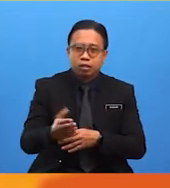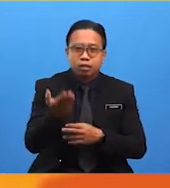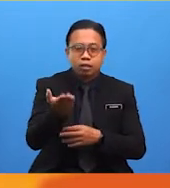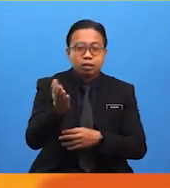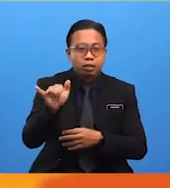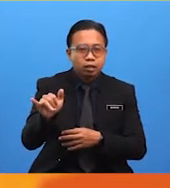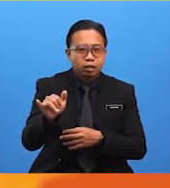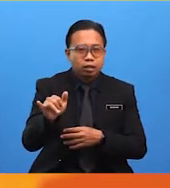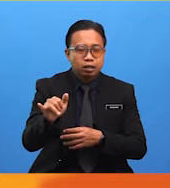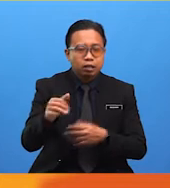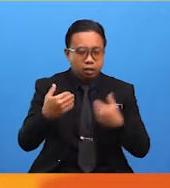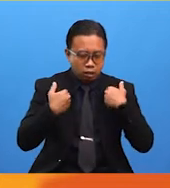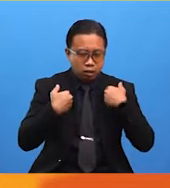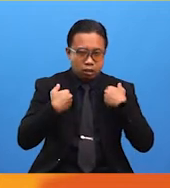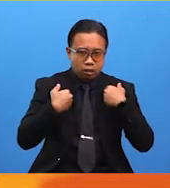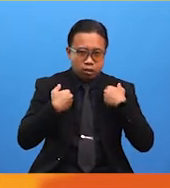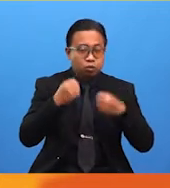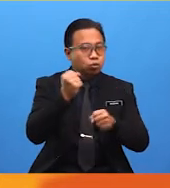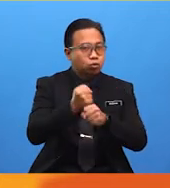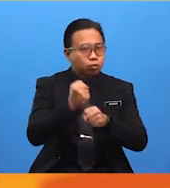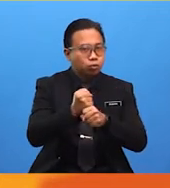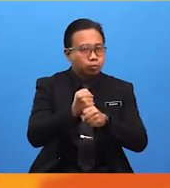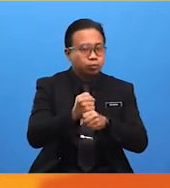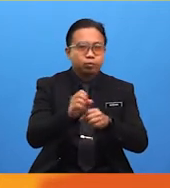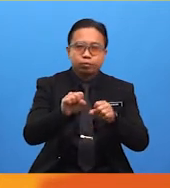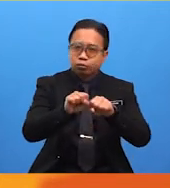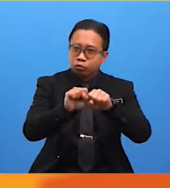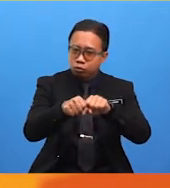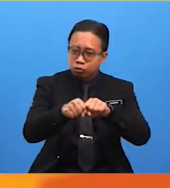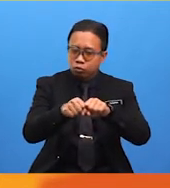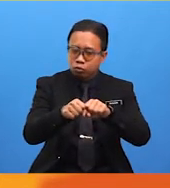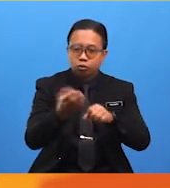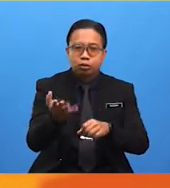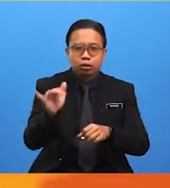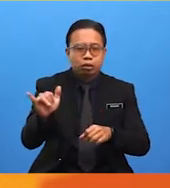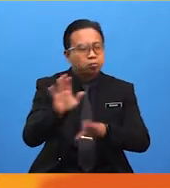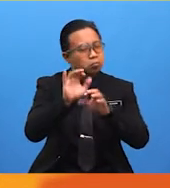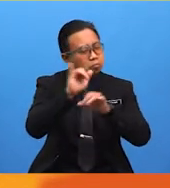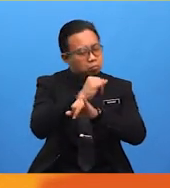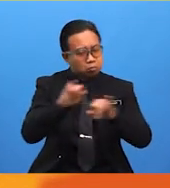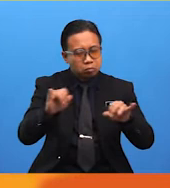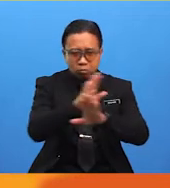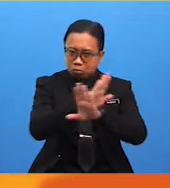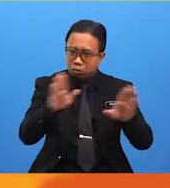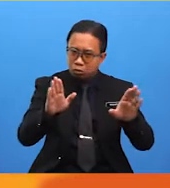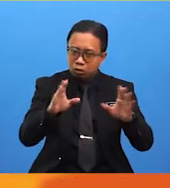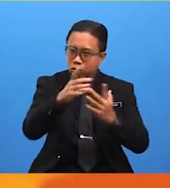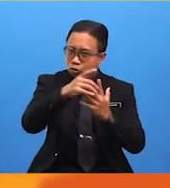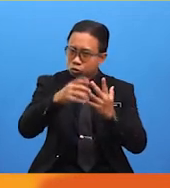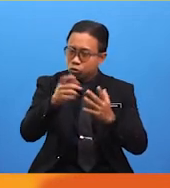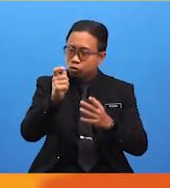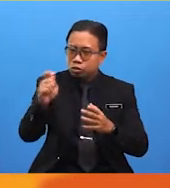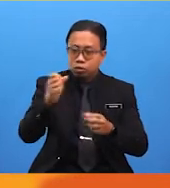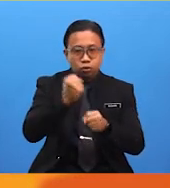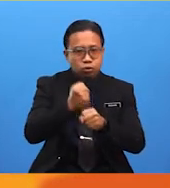yet to obtain jobs, so they can't choose their jobs, but the